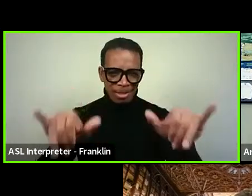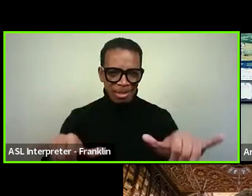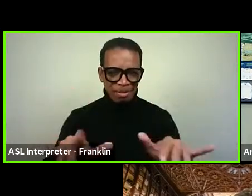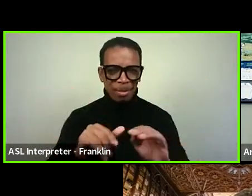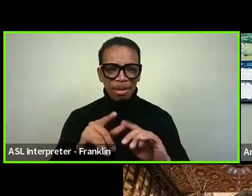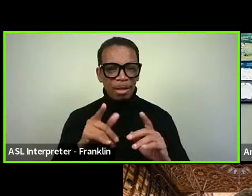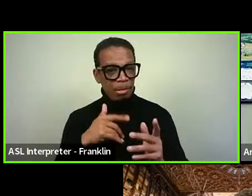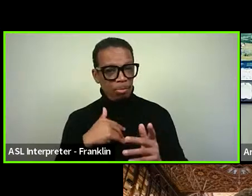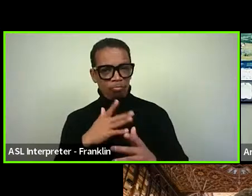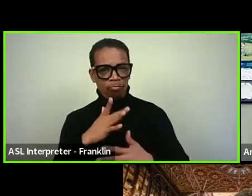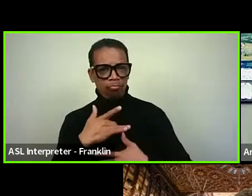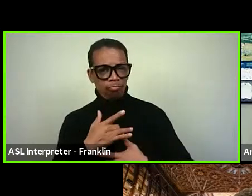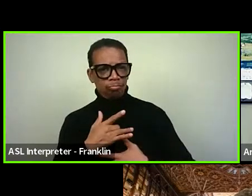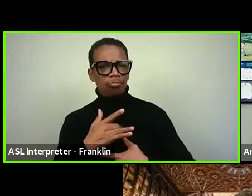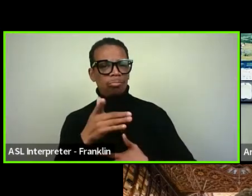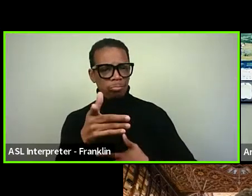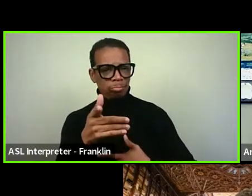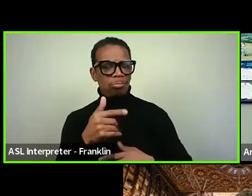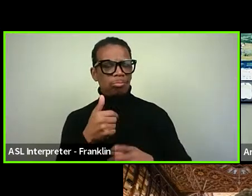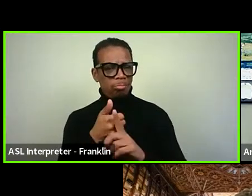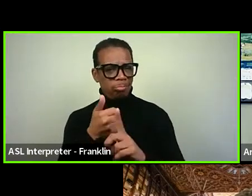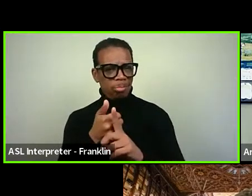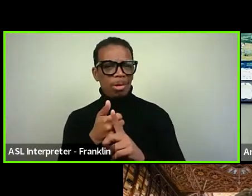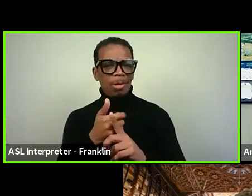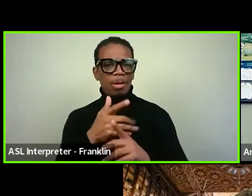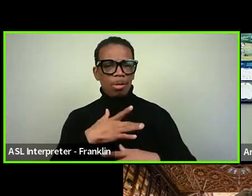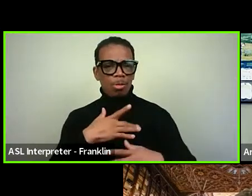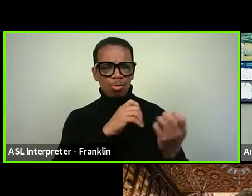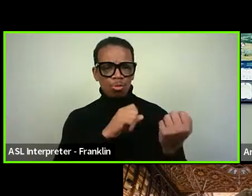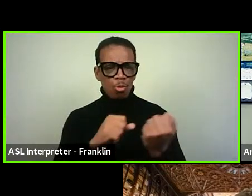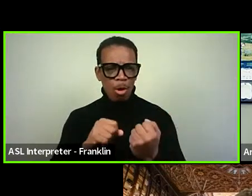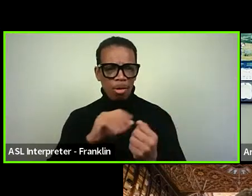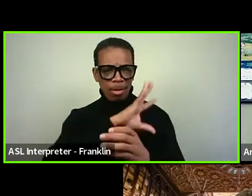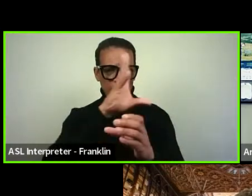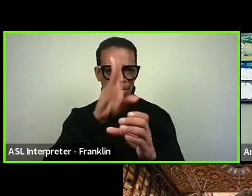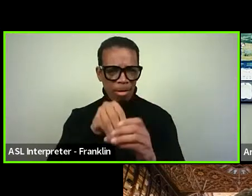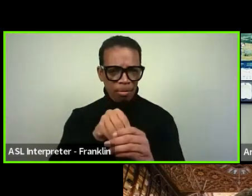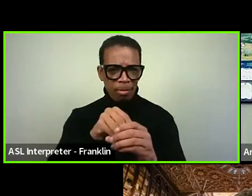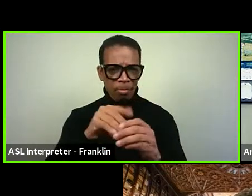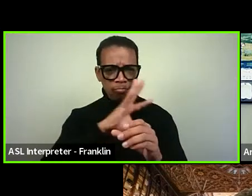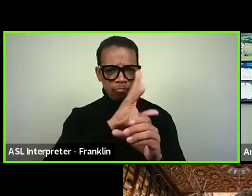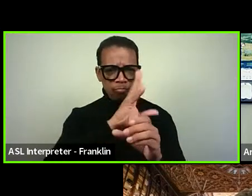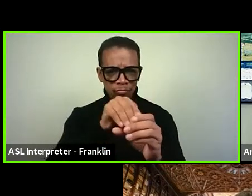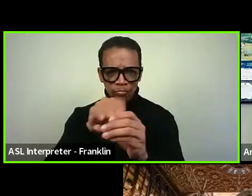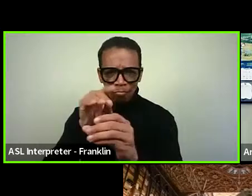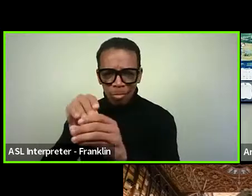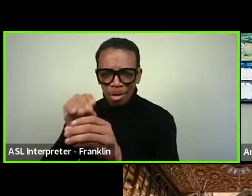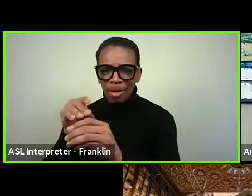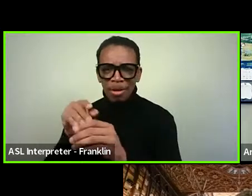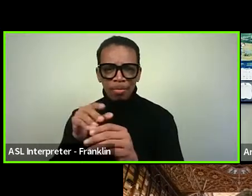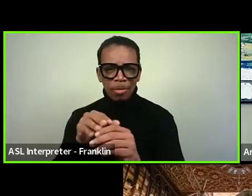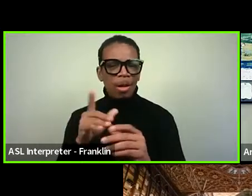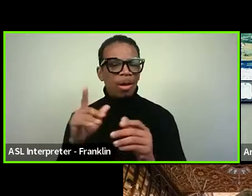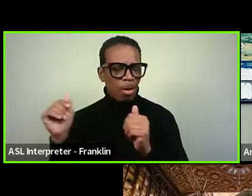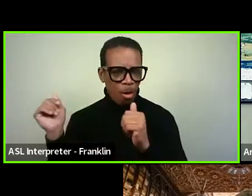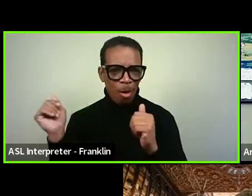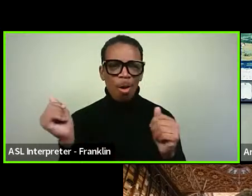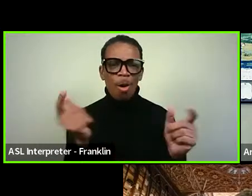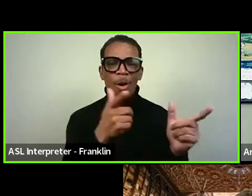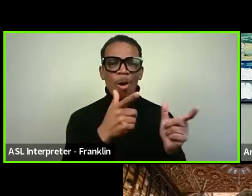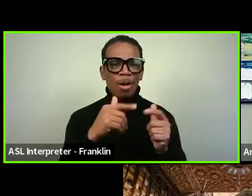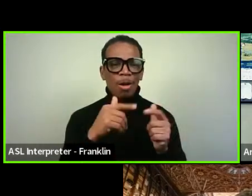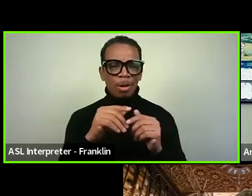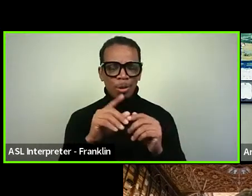strong passion for civic engagement because she believes that if everyone is actively engaged and plugged in, we can